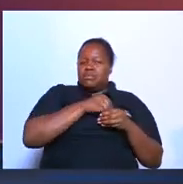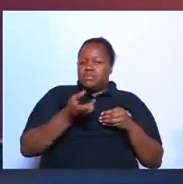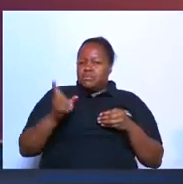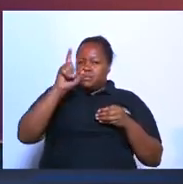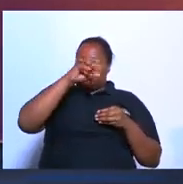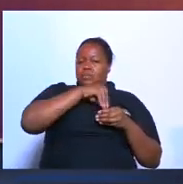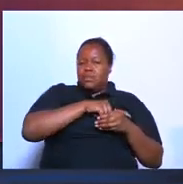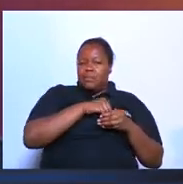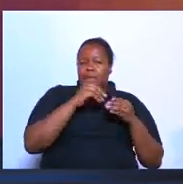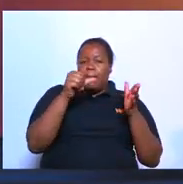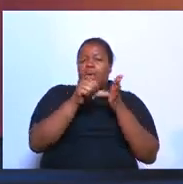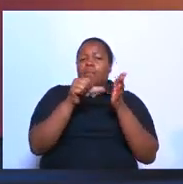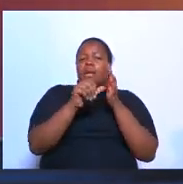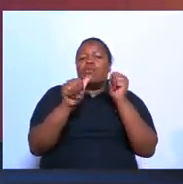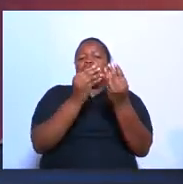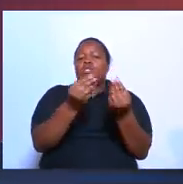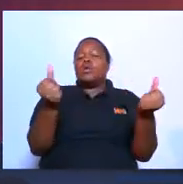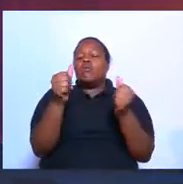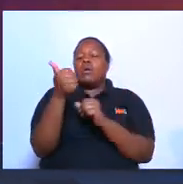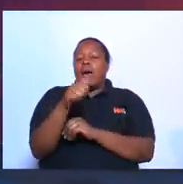problems unsolved